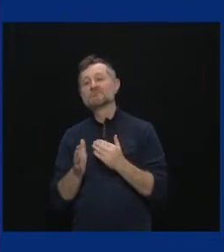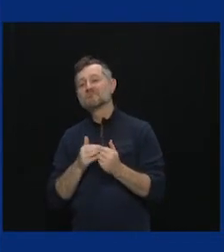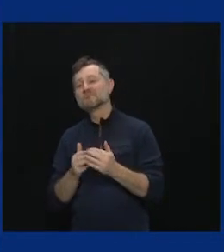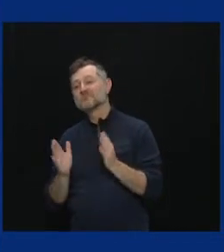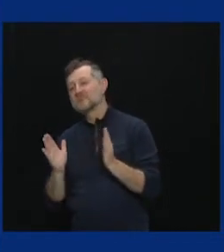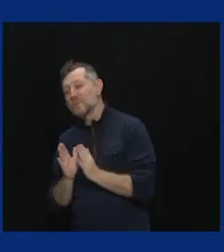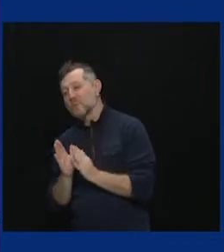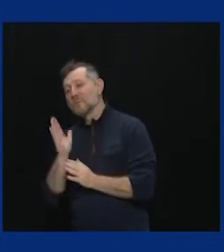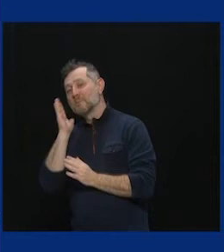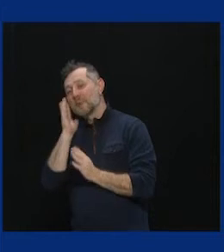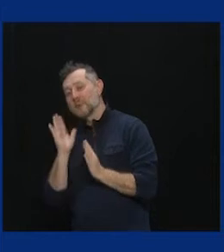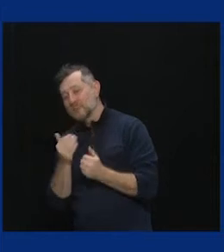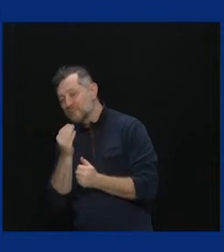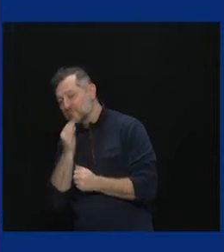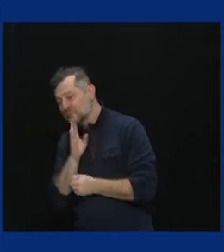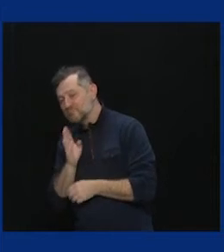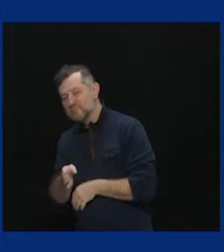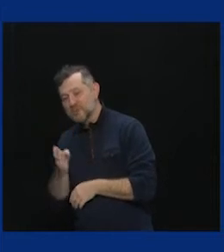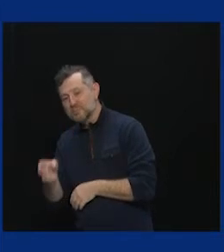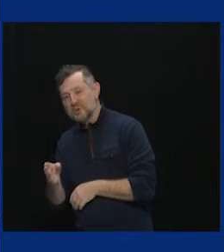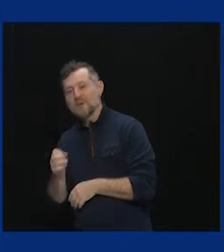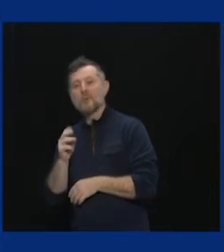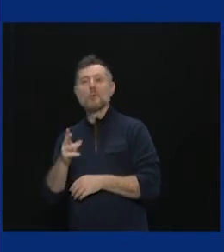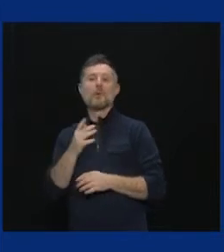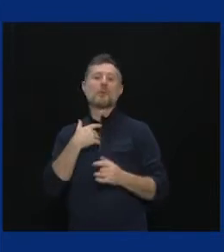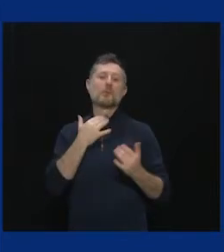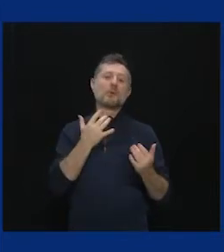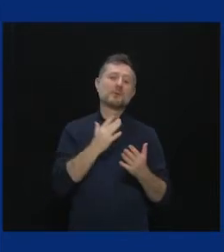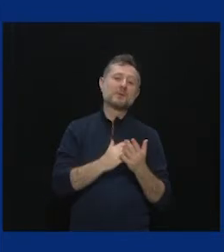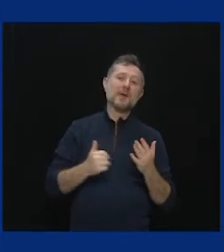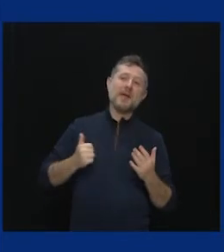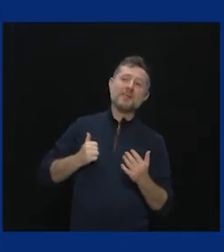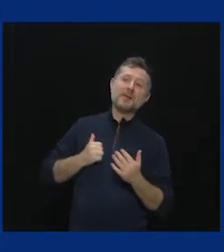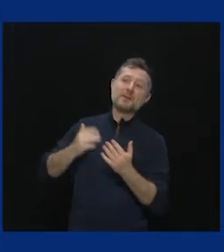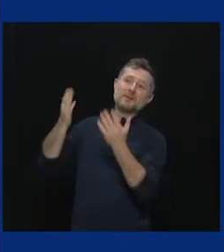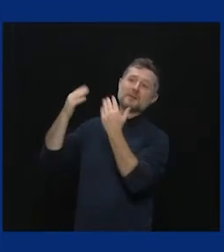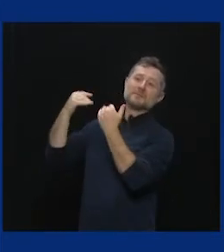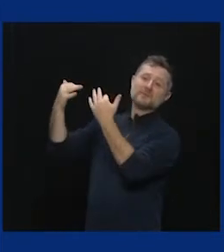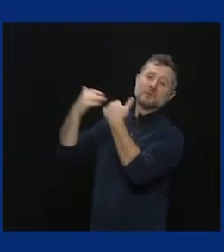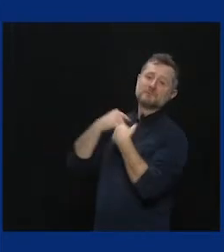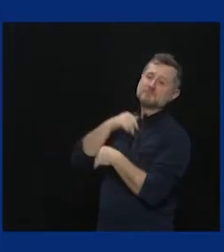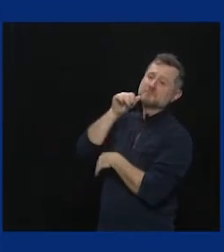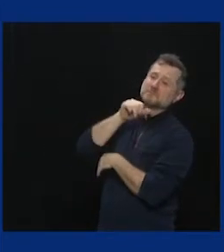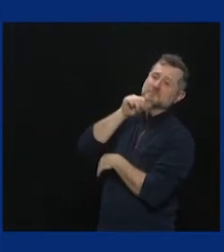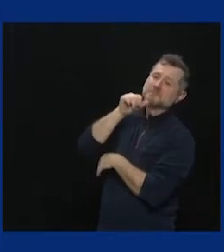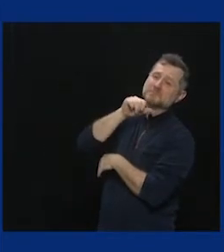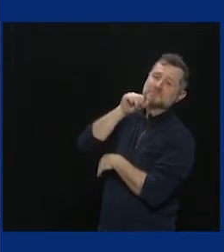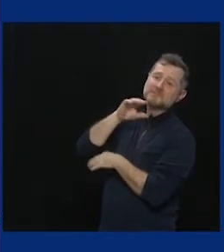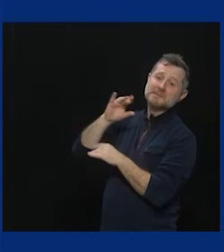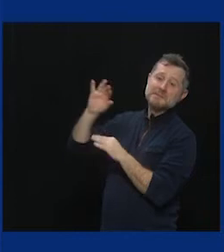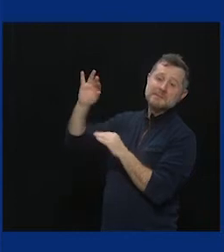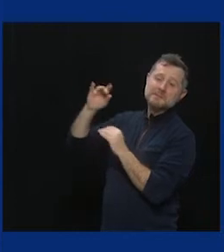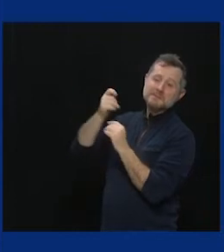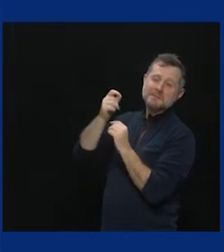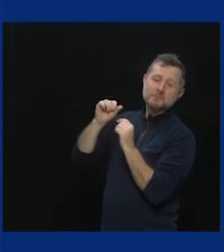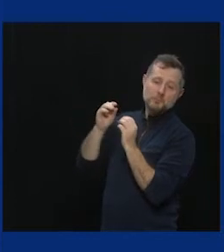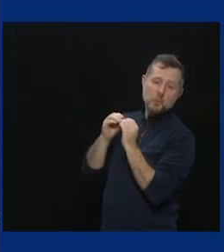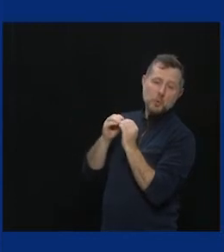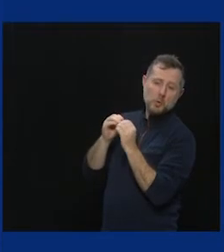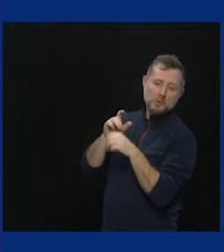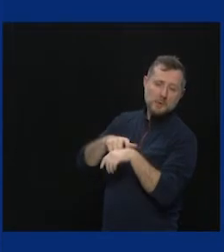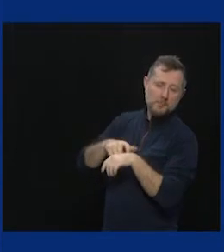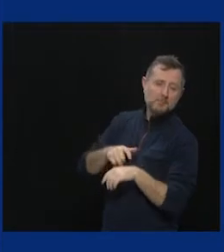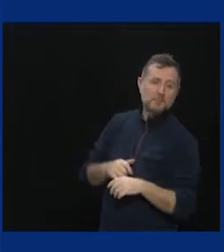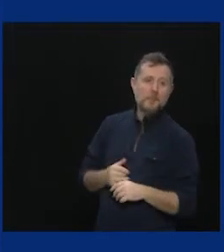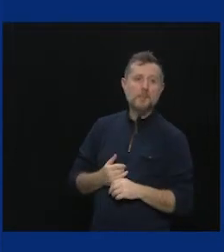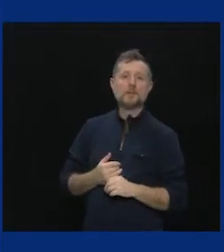still waiting for the Canadian visitors to come over. Just let them hold on a little bit longer, all the way here to the businesses I mentioned in the city.